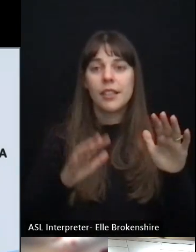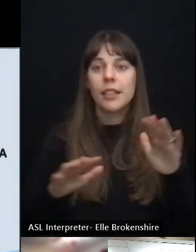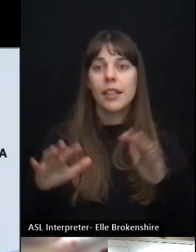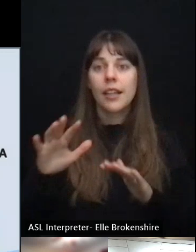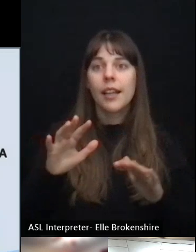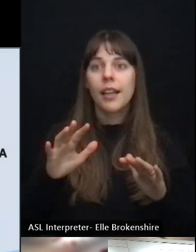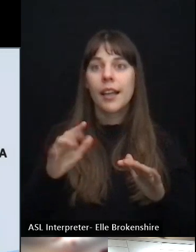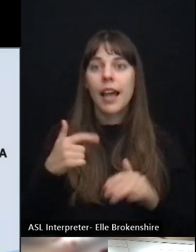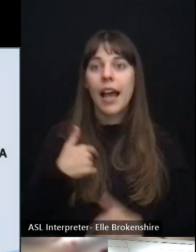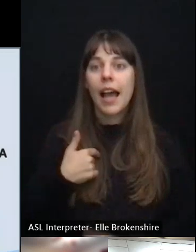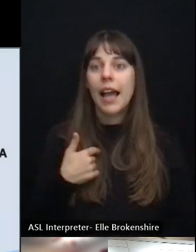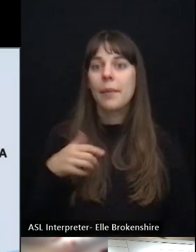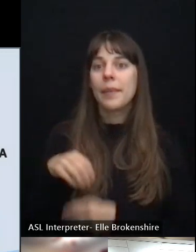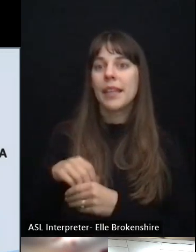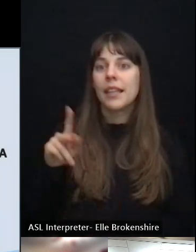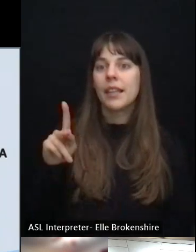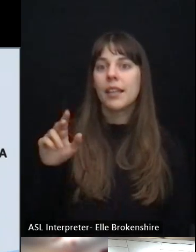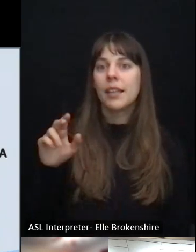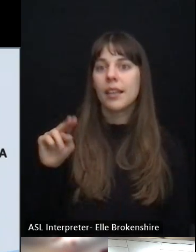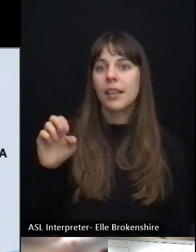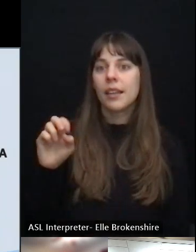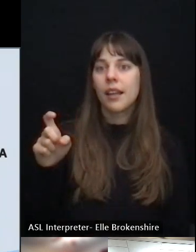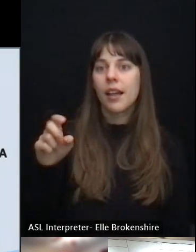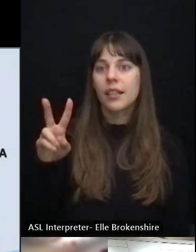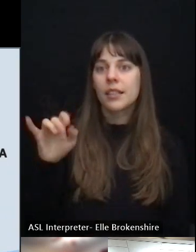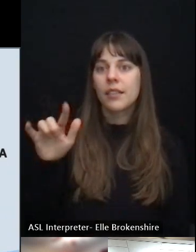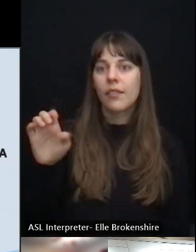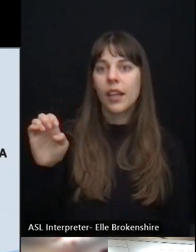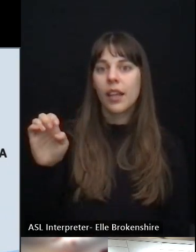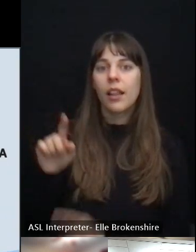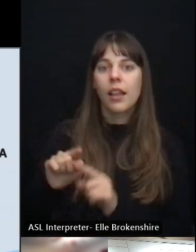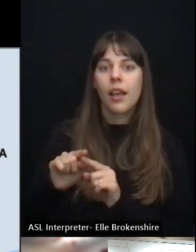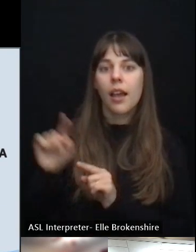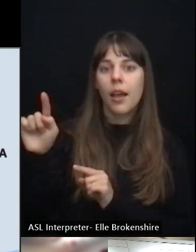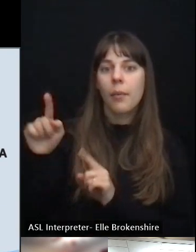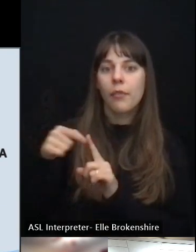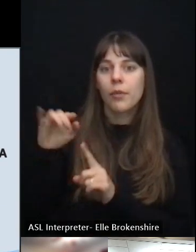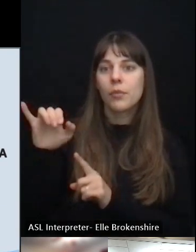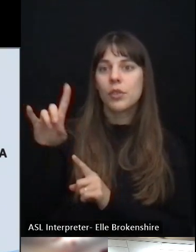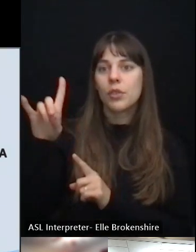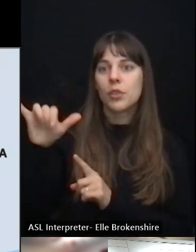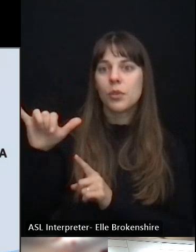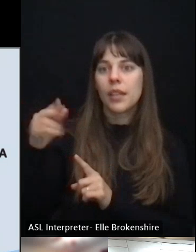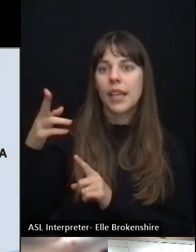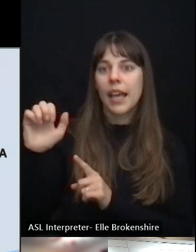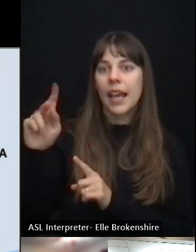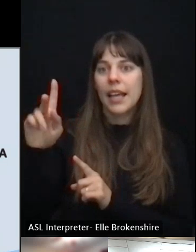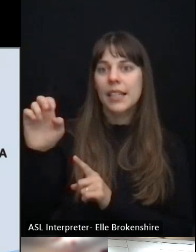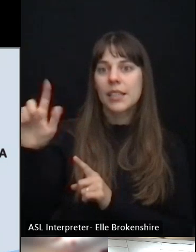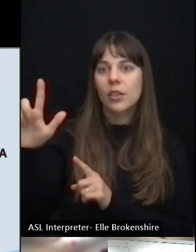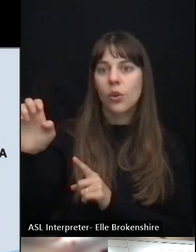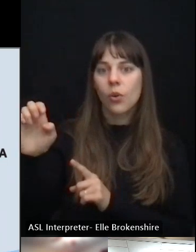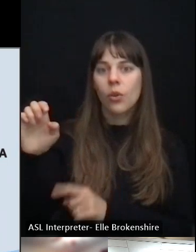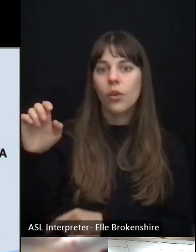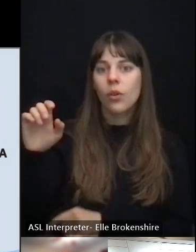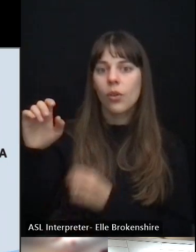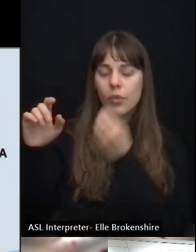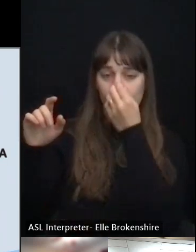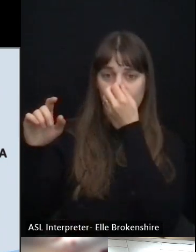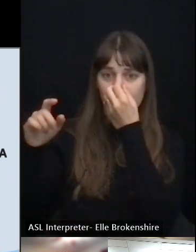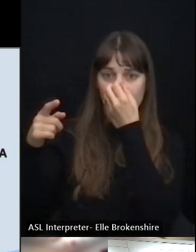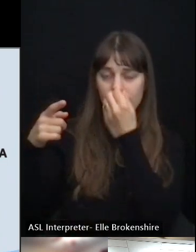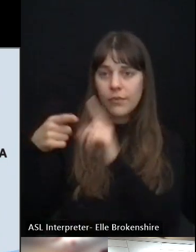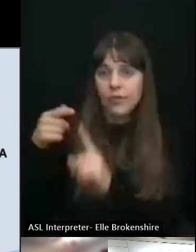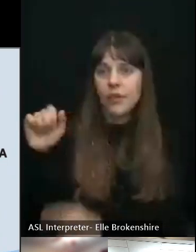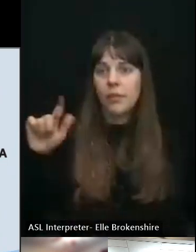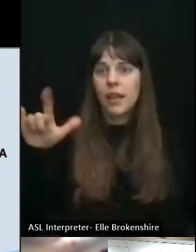in Knoxville, up from Judy Haskell from Allentown. So I travel both the 44